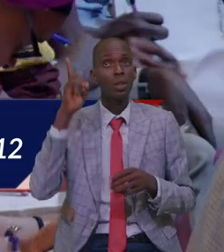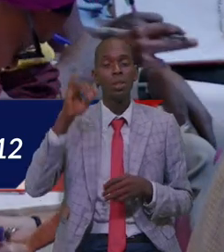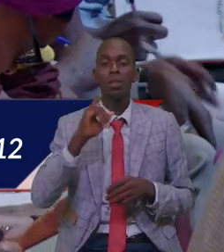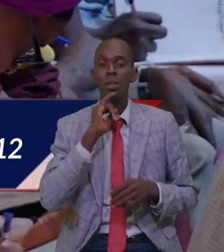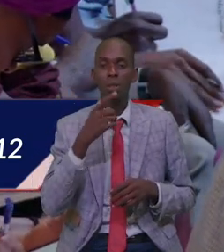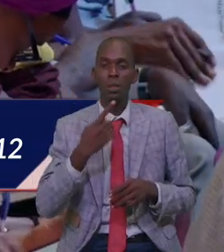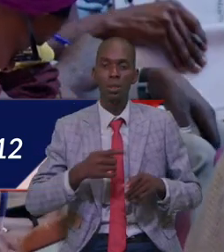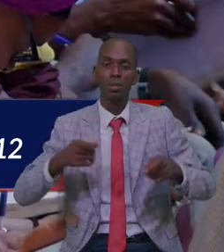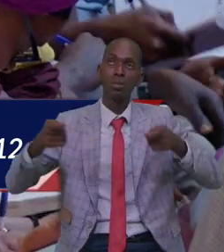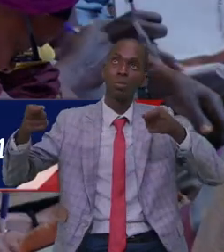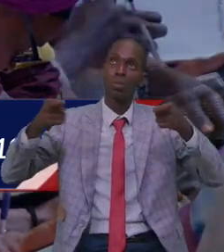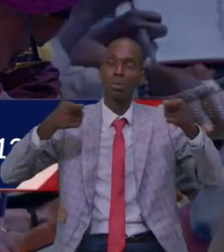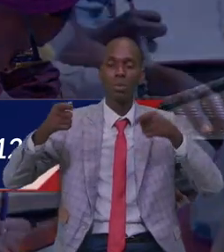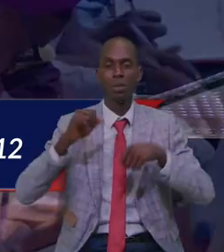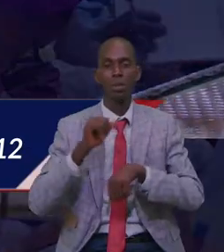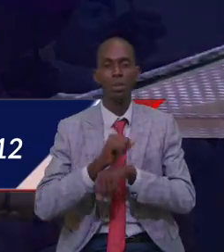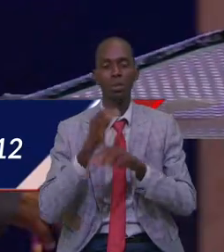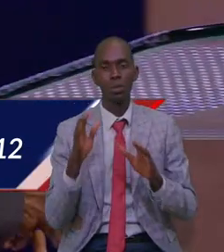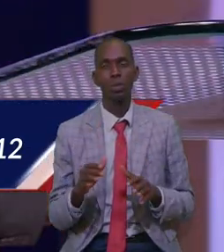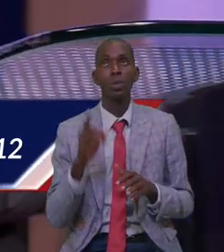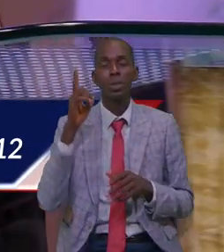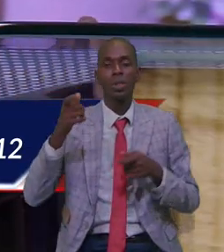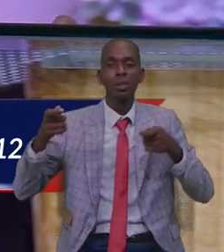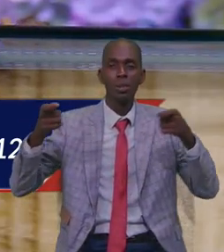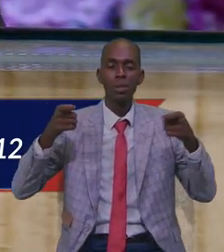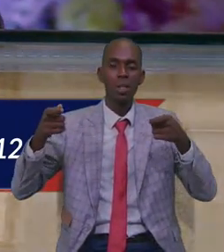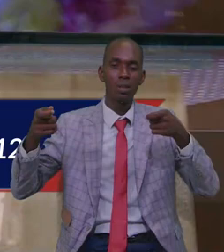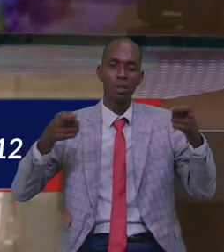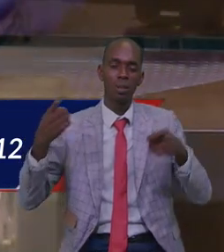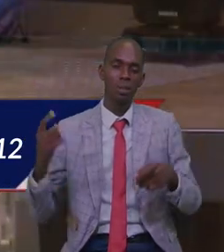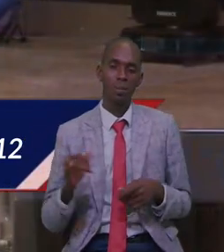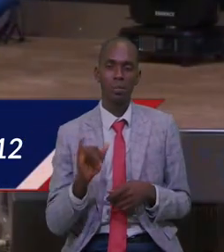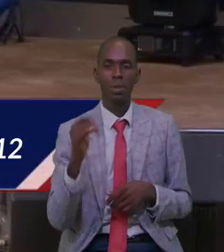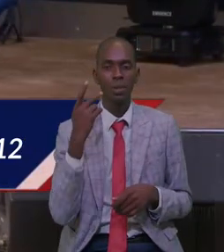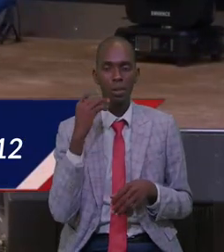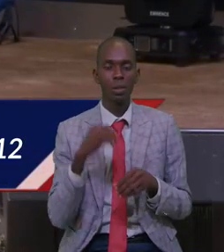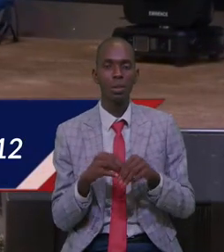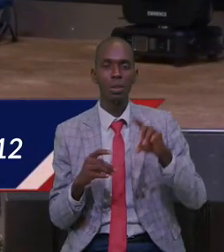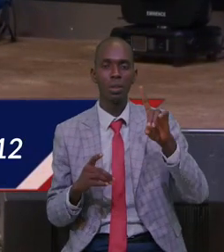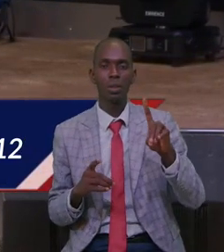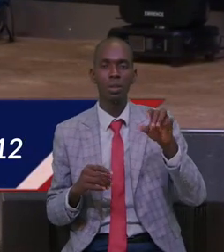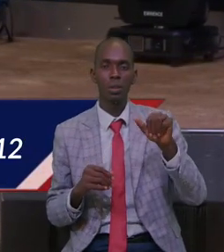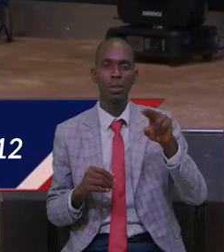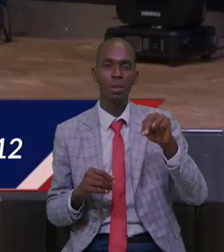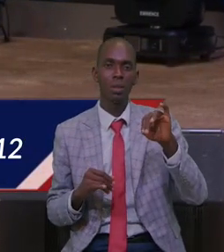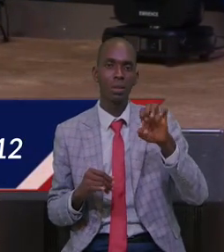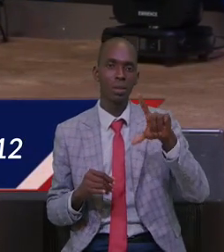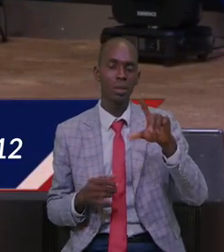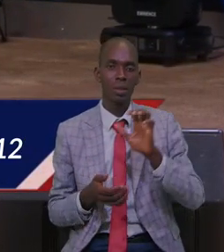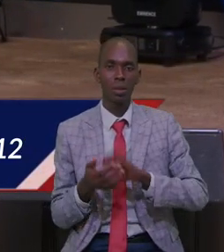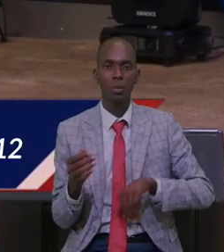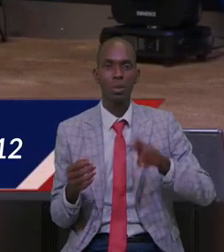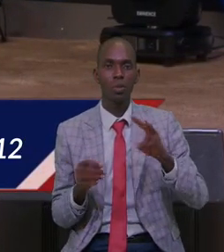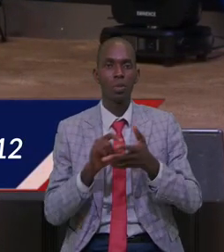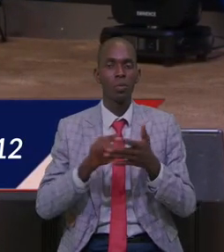and reigns forever and ever. In Daniel chapter 2, reading from verse 35, there was